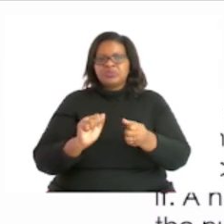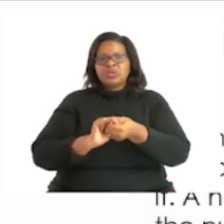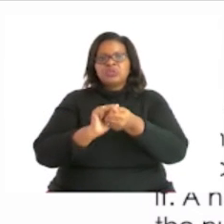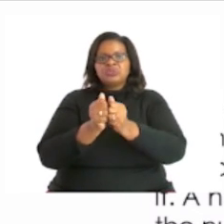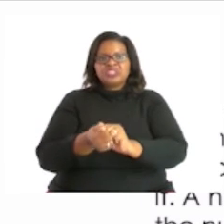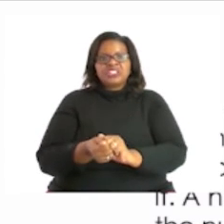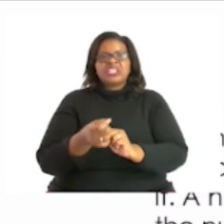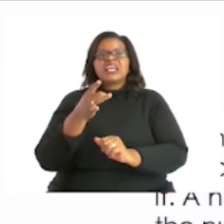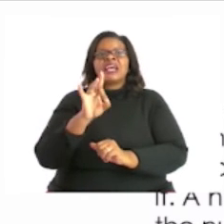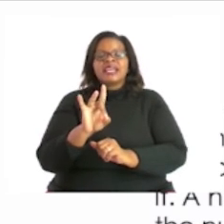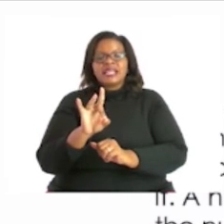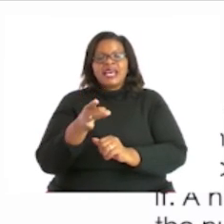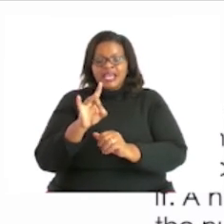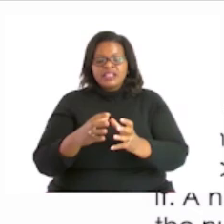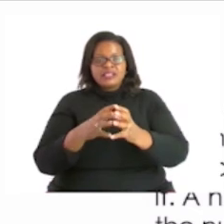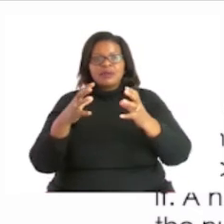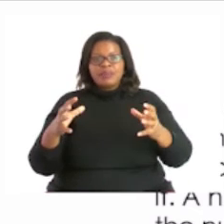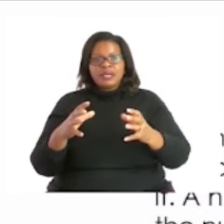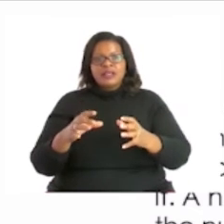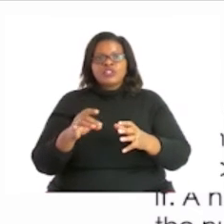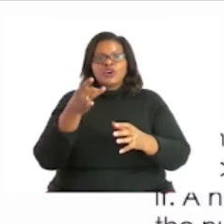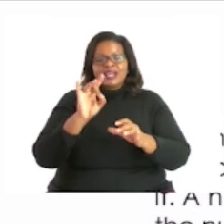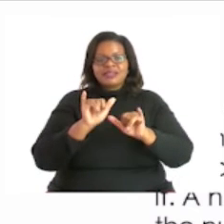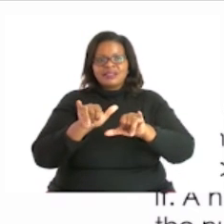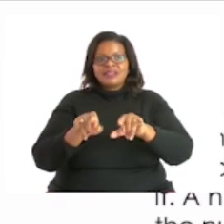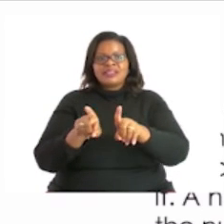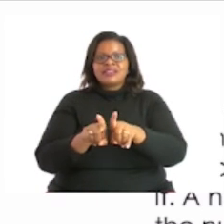8. So the 8 will stay the same, and